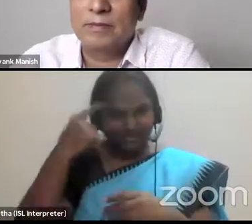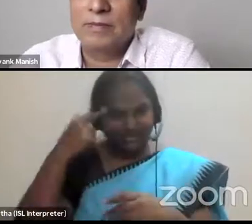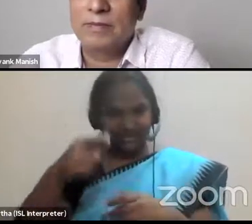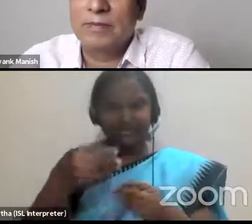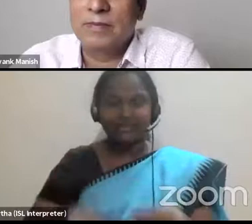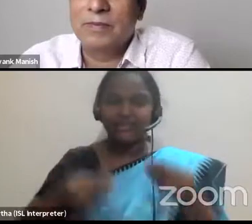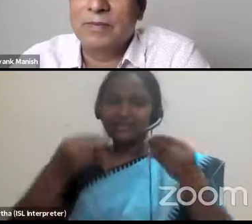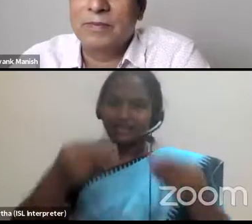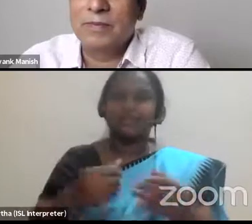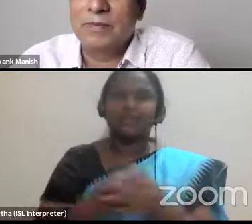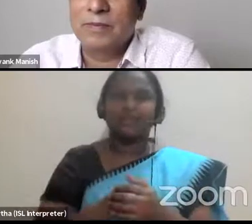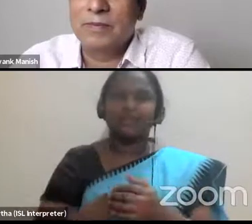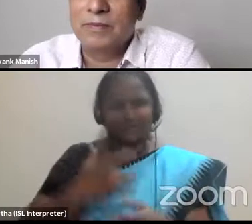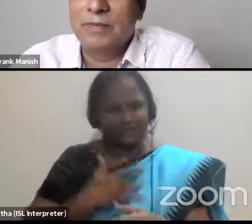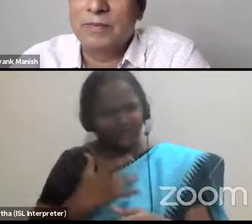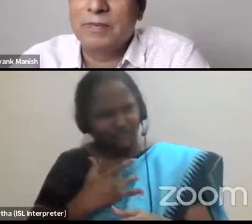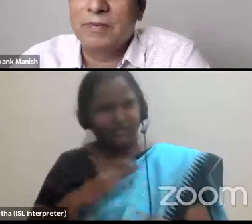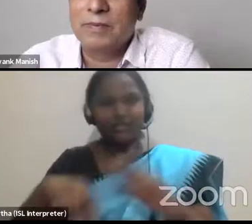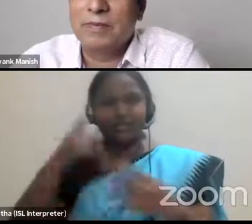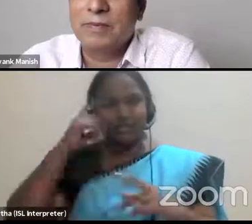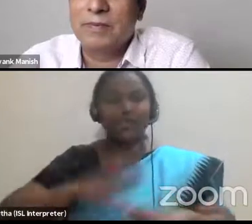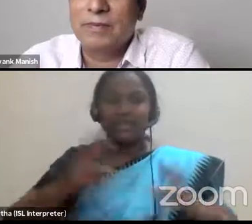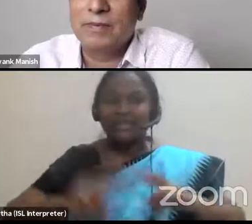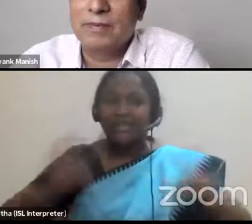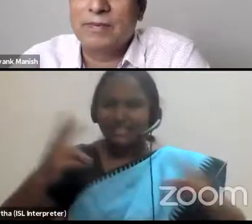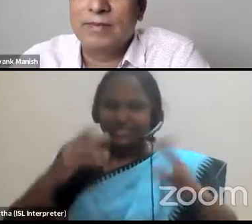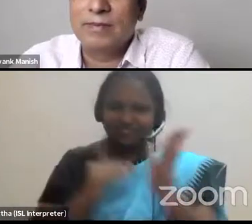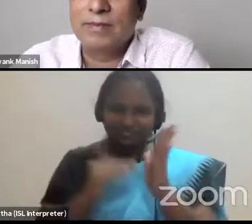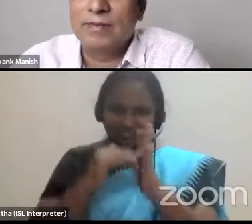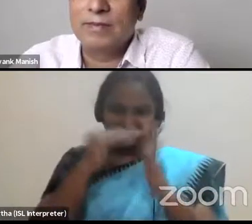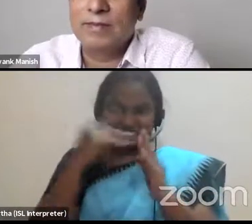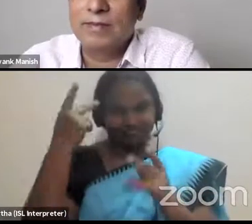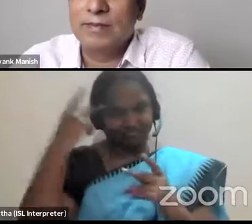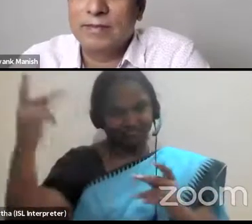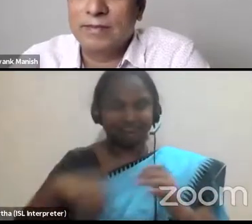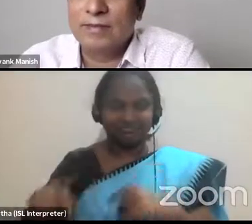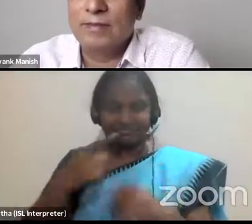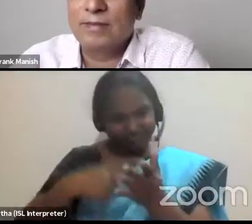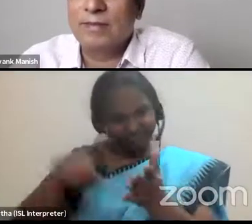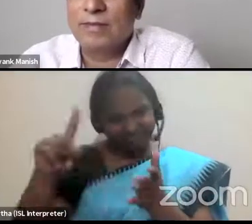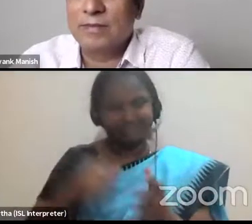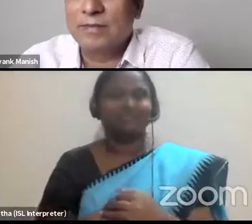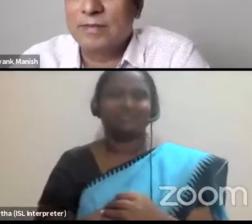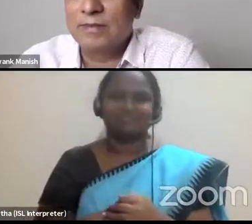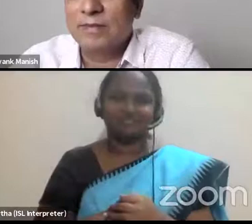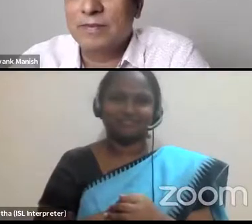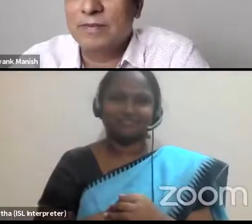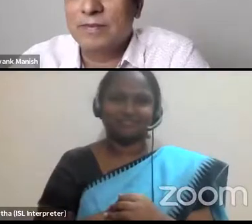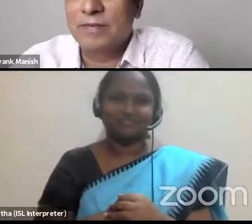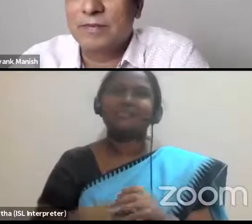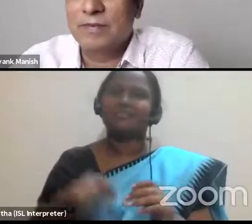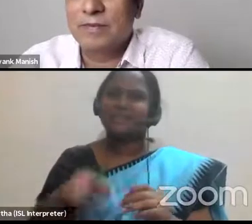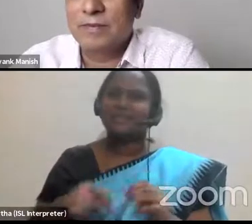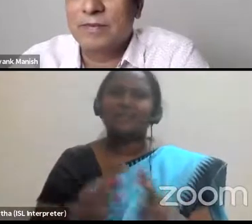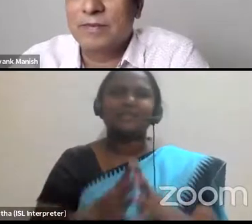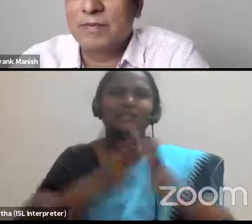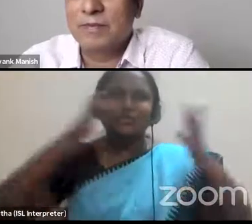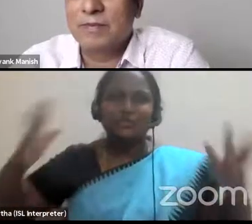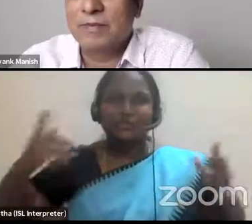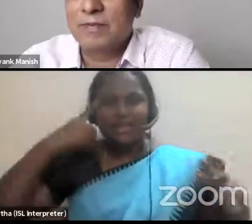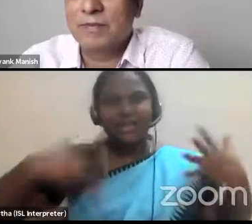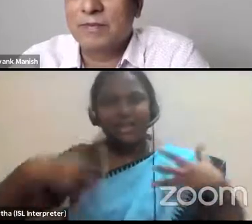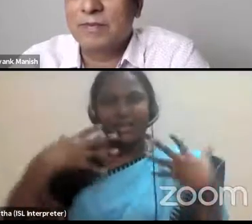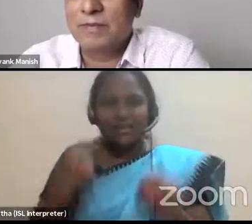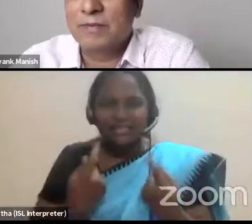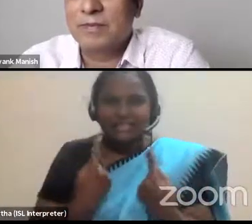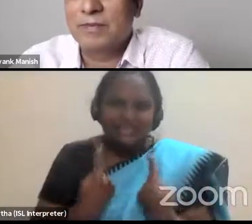of given us a feel for all the different levels of intelligence that go in here, right? It's just so many dimensions that on which